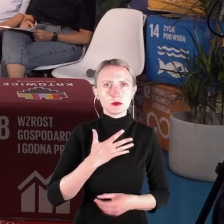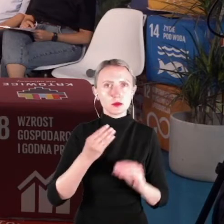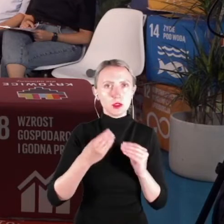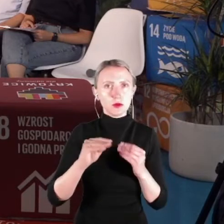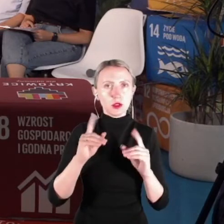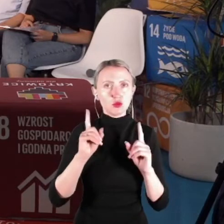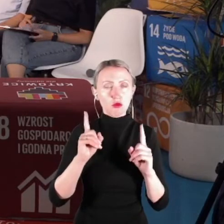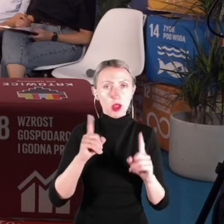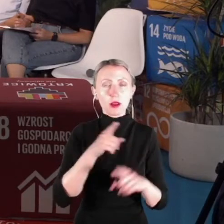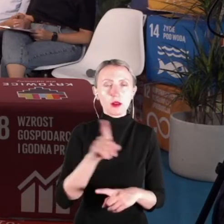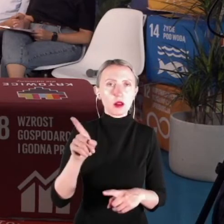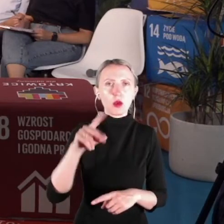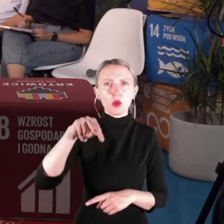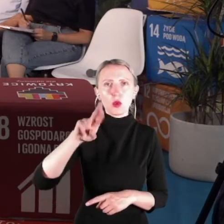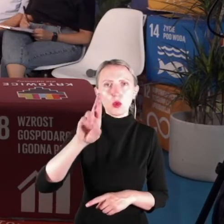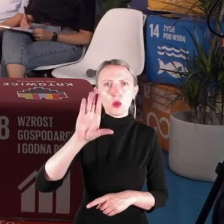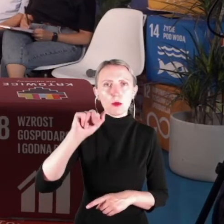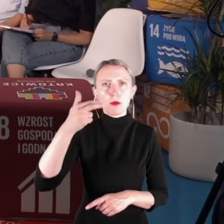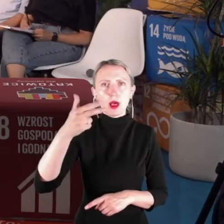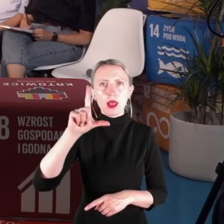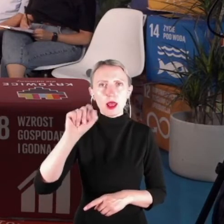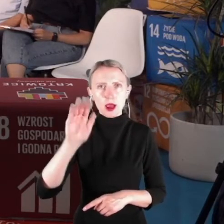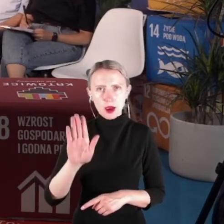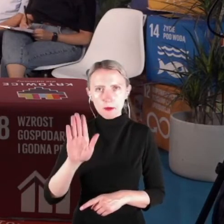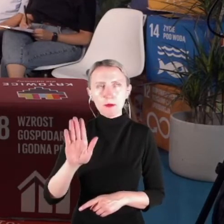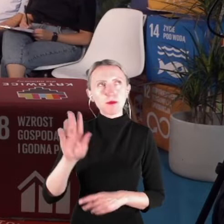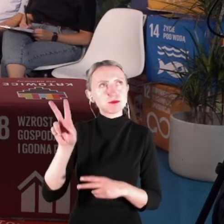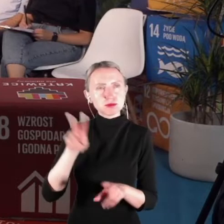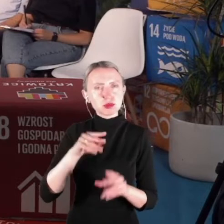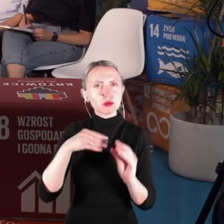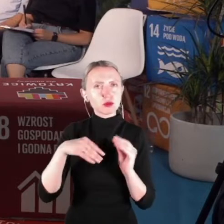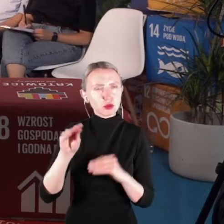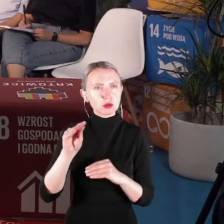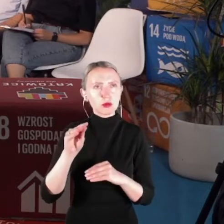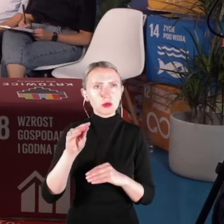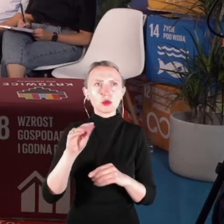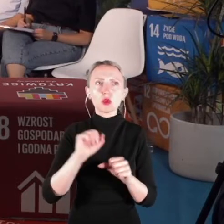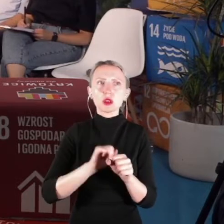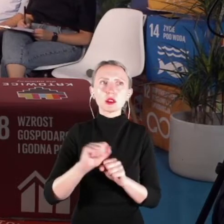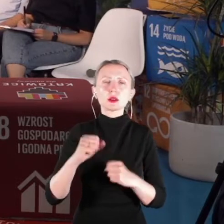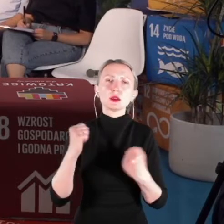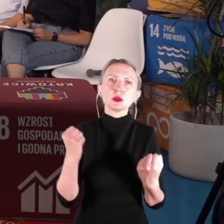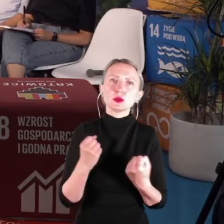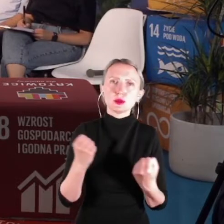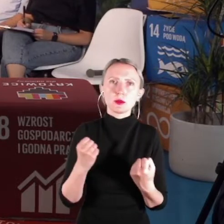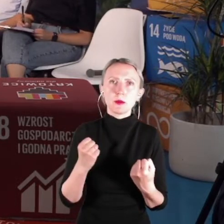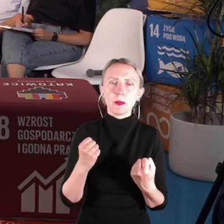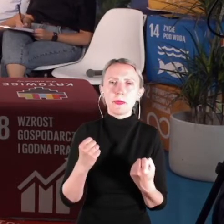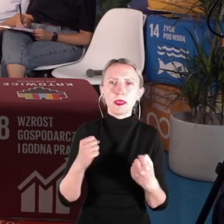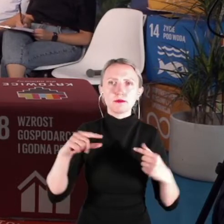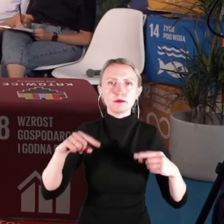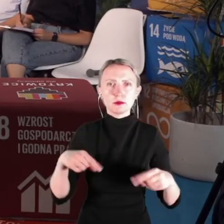cases where knowledge infrastructures are fragile. There's the issue of tension between digital platforms and institutions of